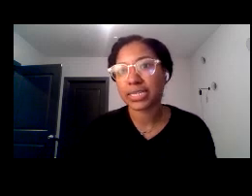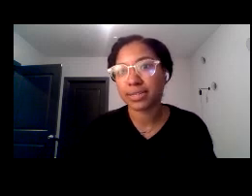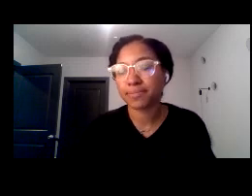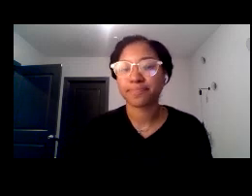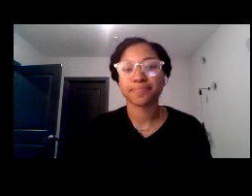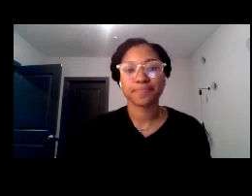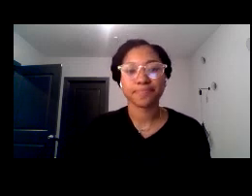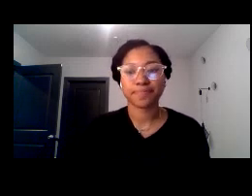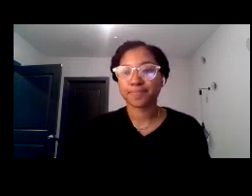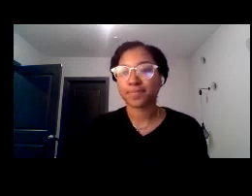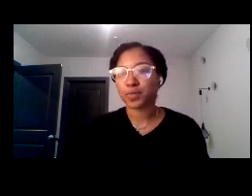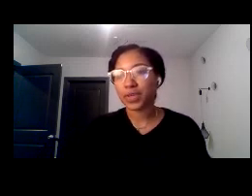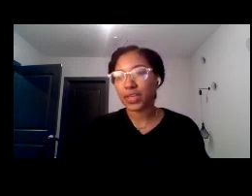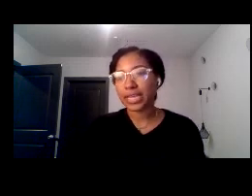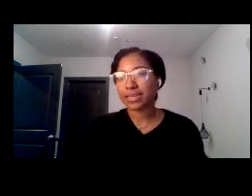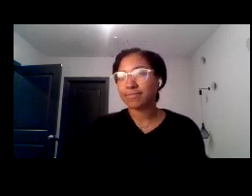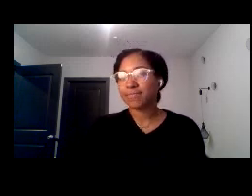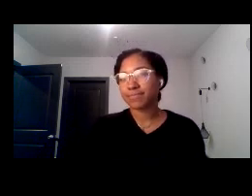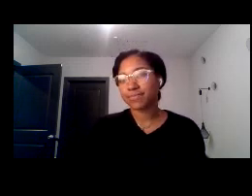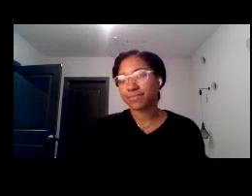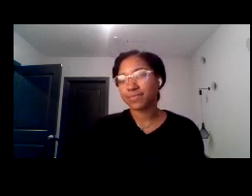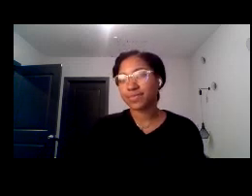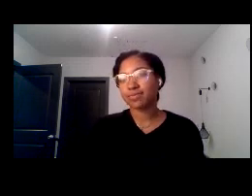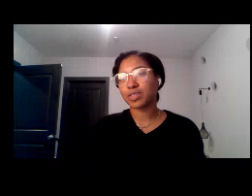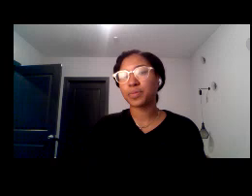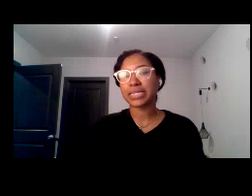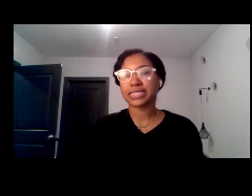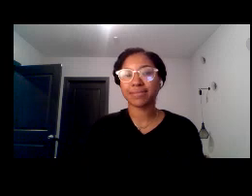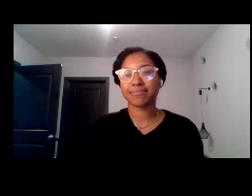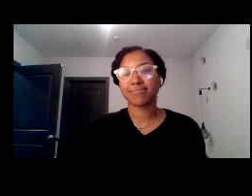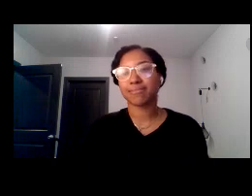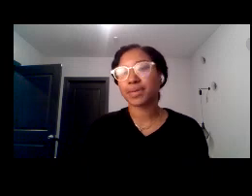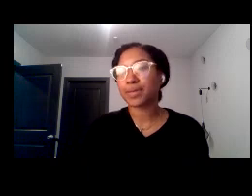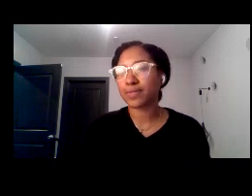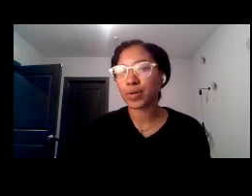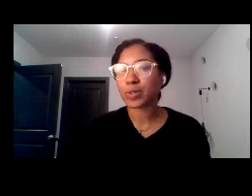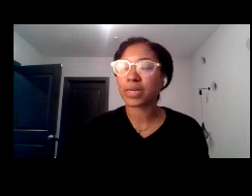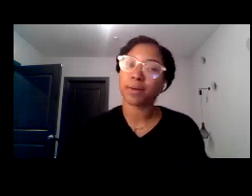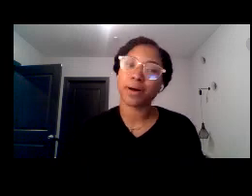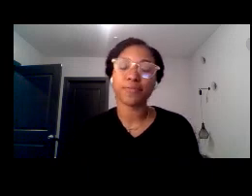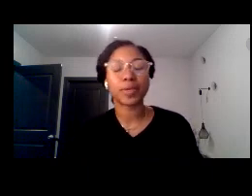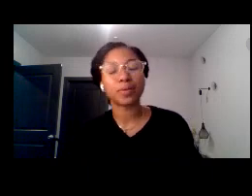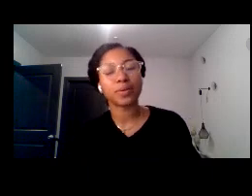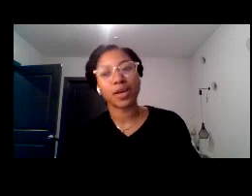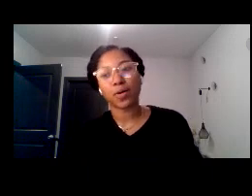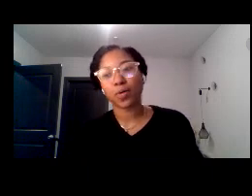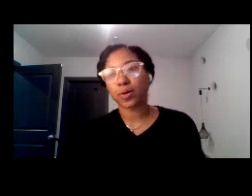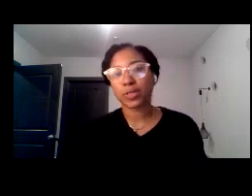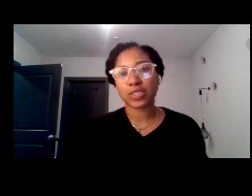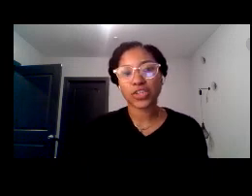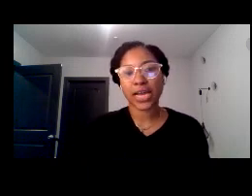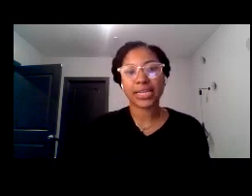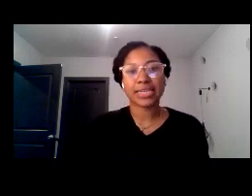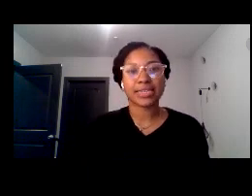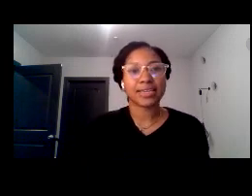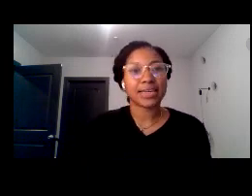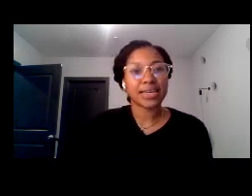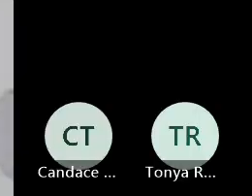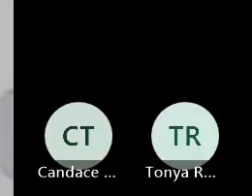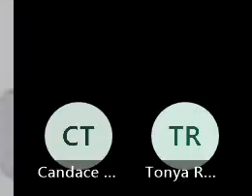wasn't listed. We'll give it like 2 minutes. Maybe some folks want to come off mute or go into the